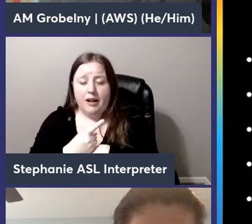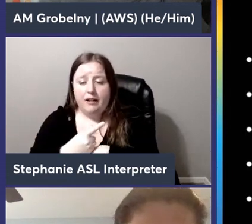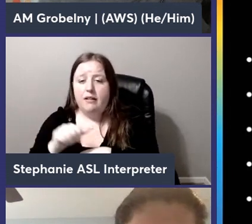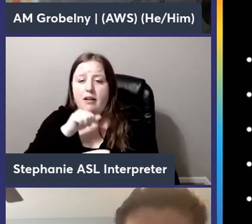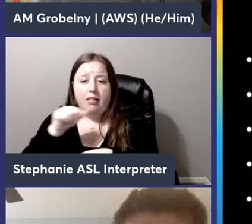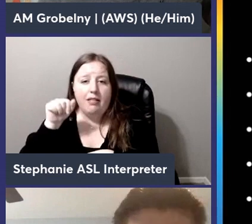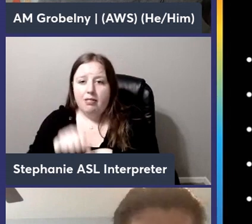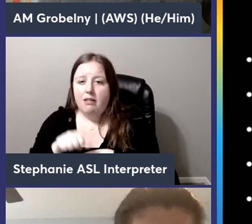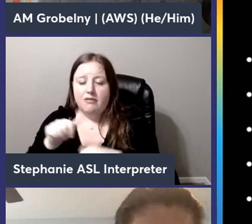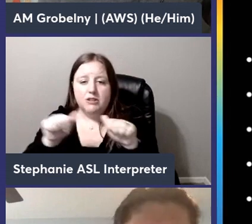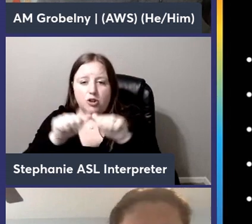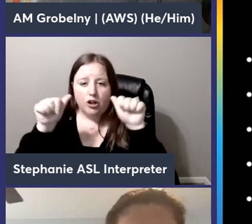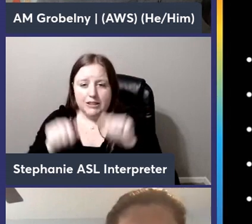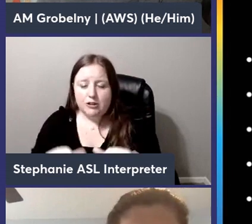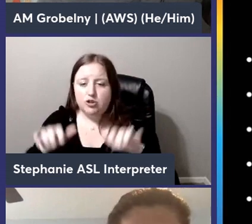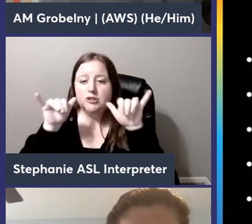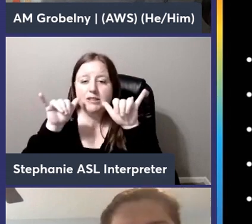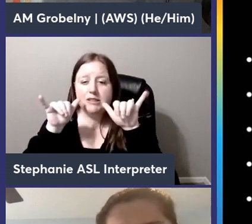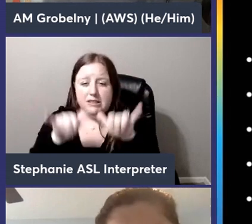architecture,